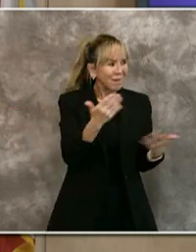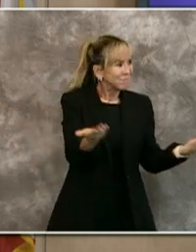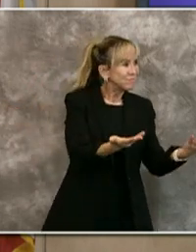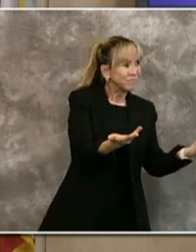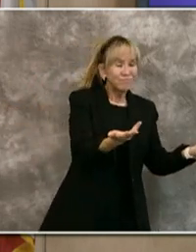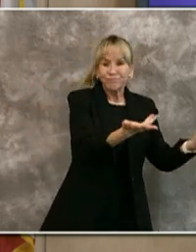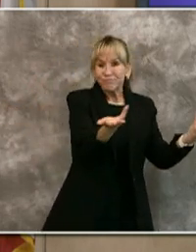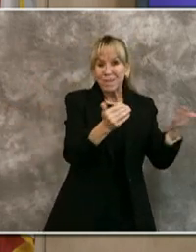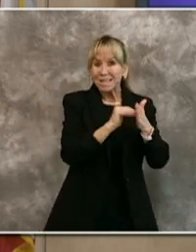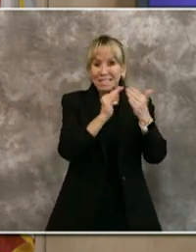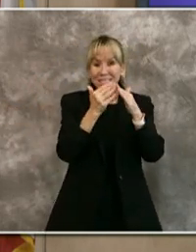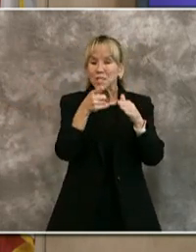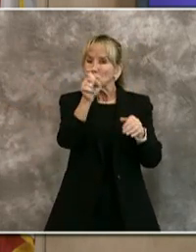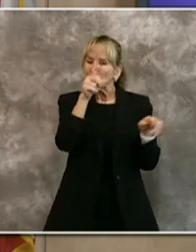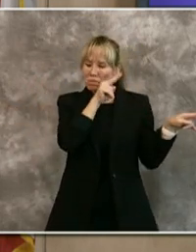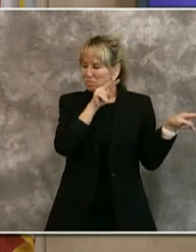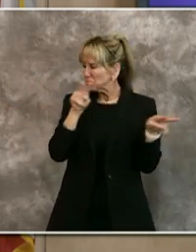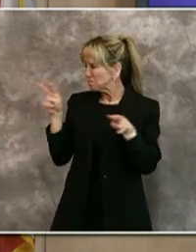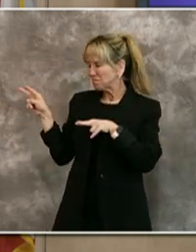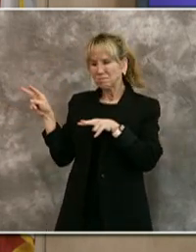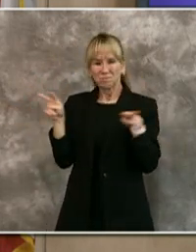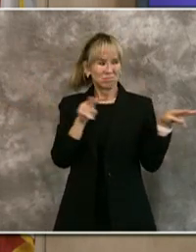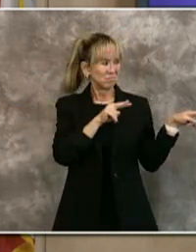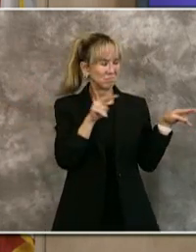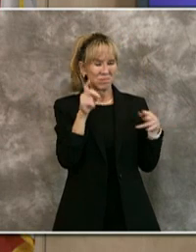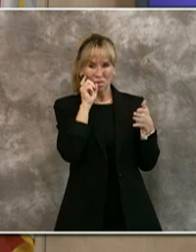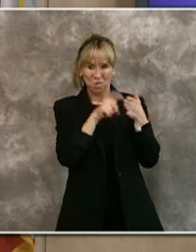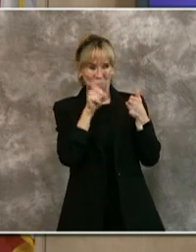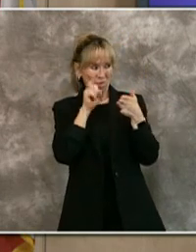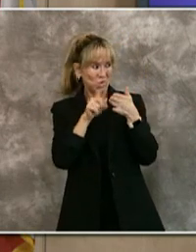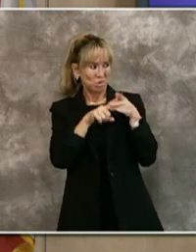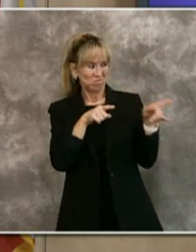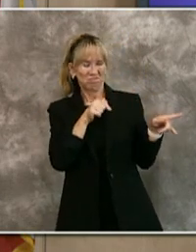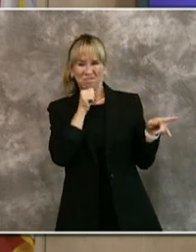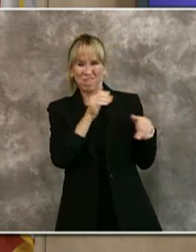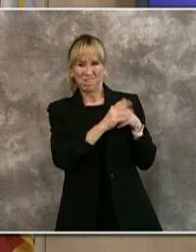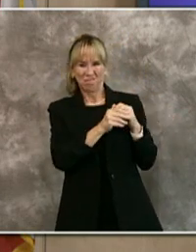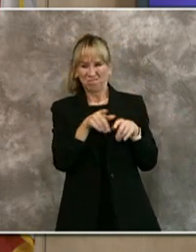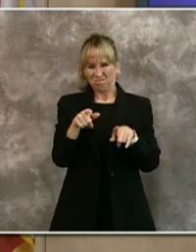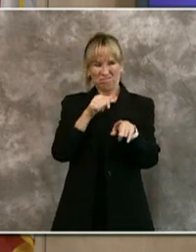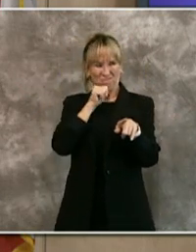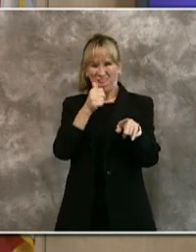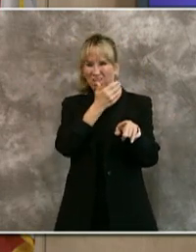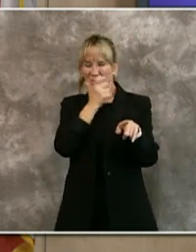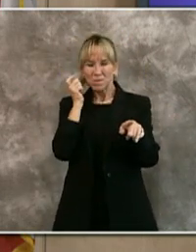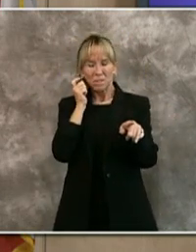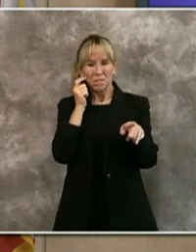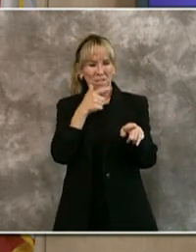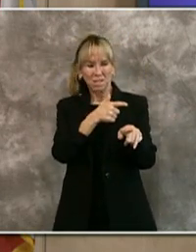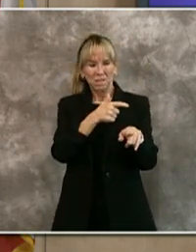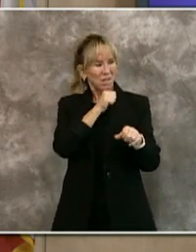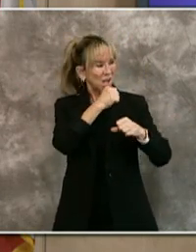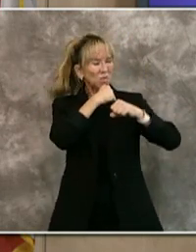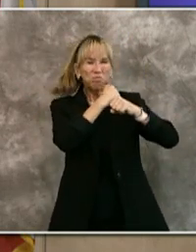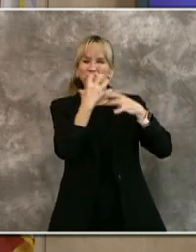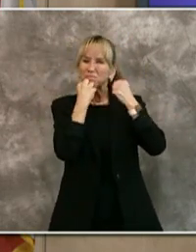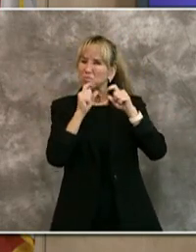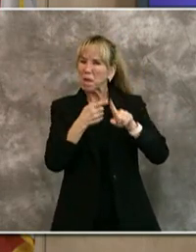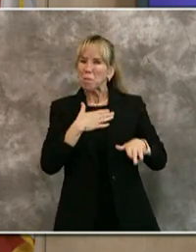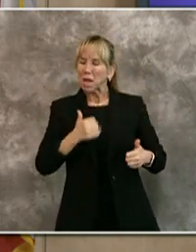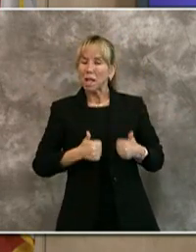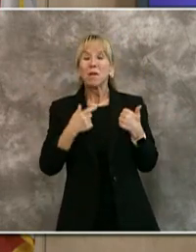around you. And if the people around you aren't doing the things to potentially protect your health, well, then you should do something about it. Talk to the